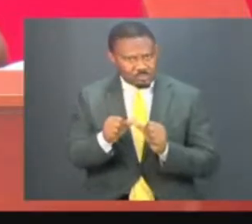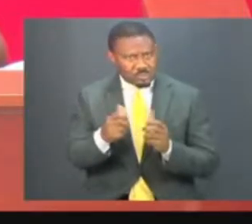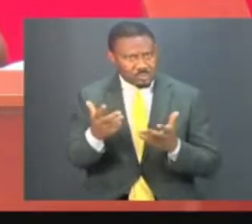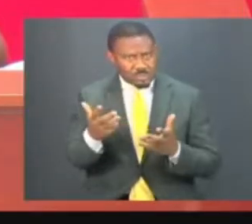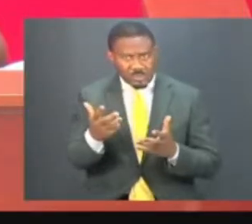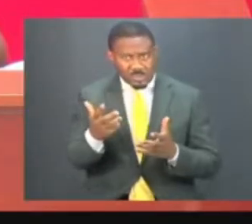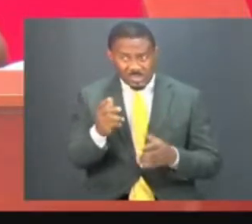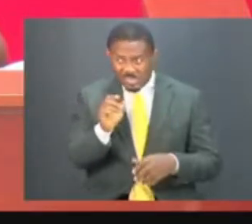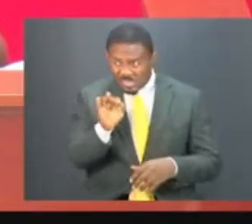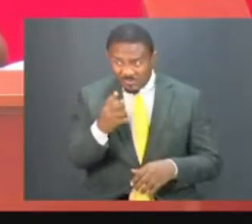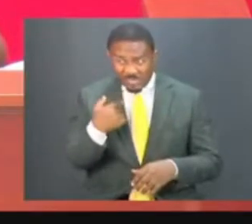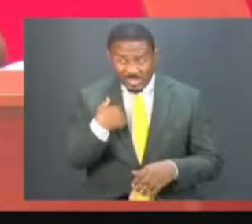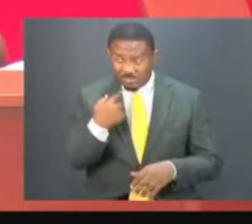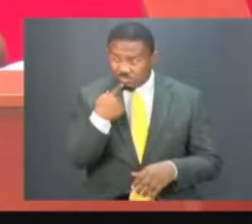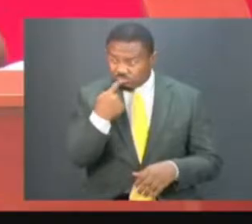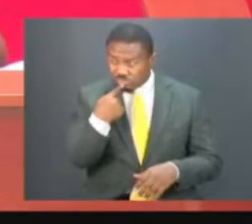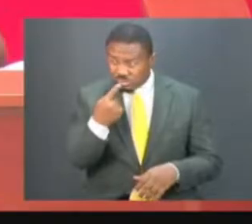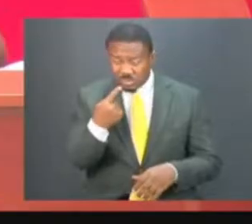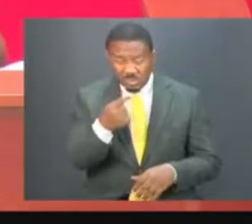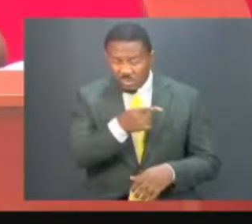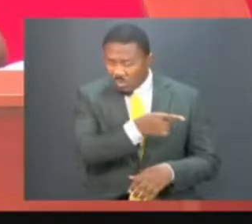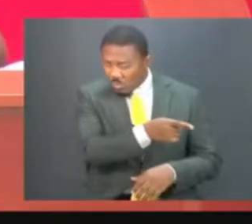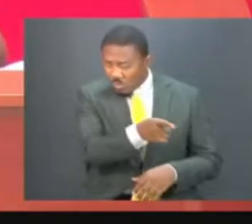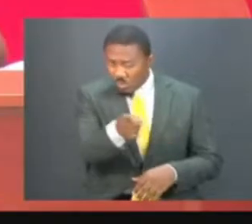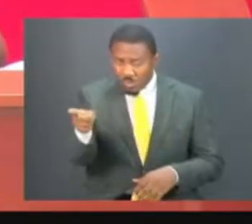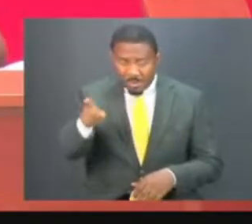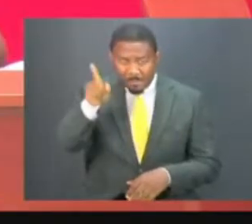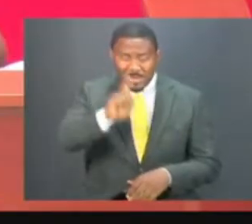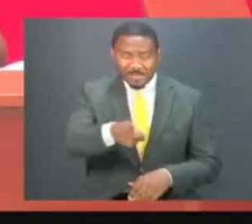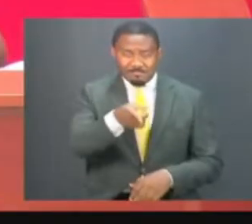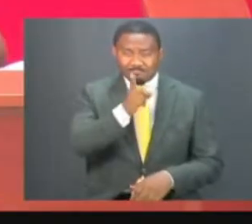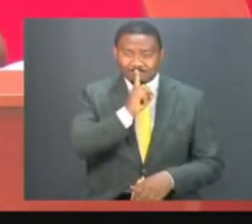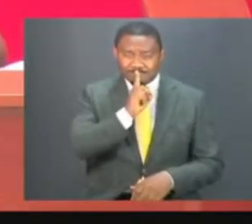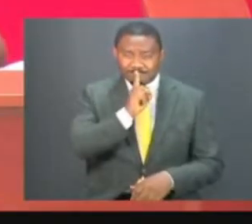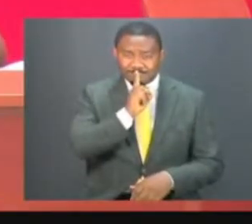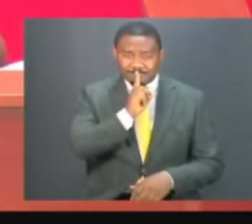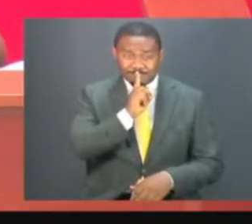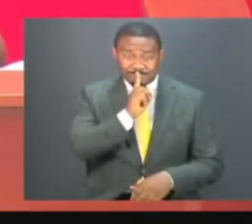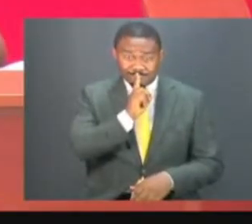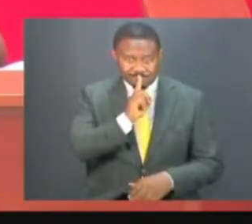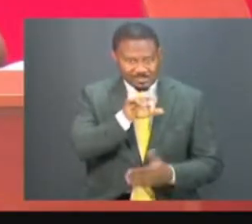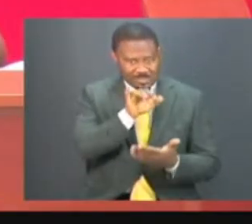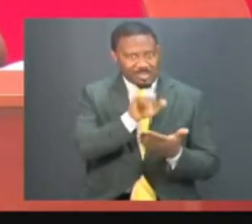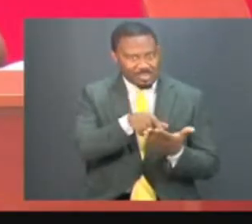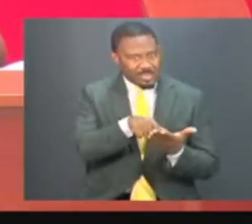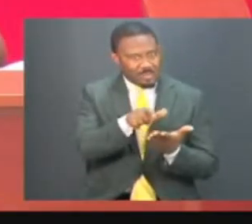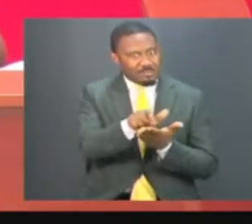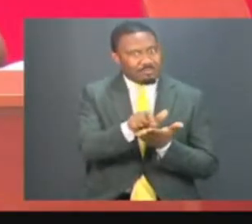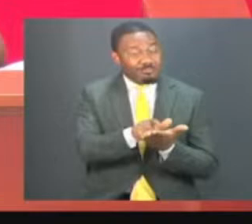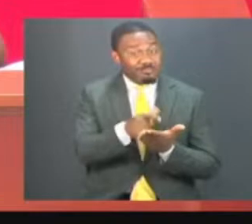must listen to the speaker in silence. That is what the rules says.